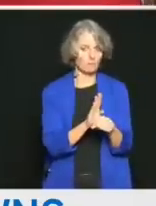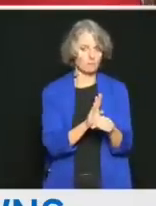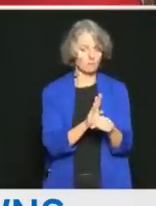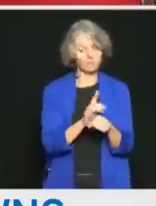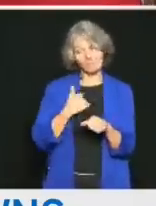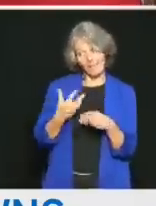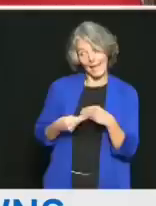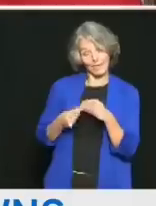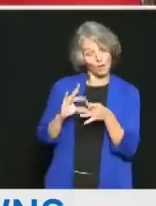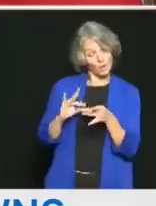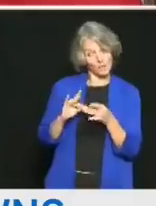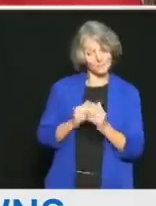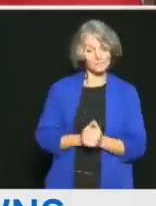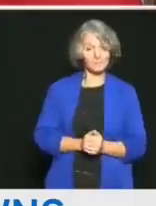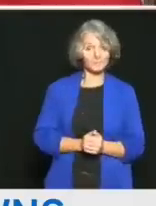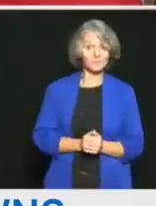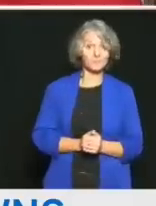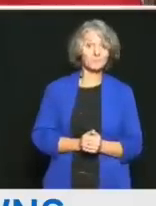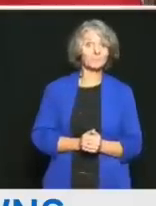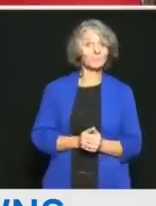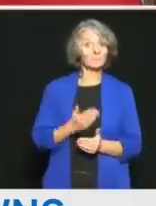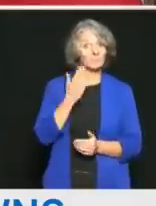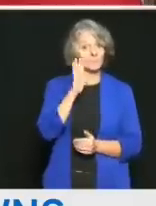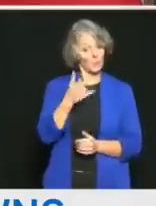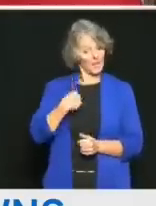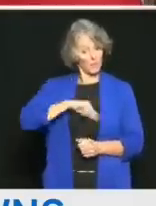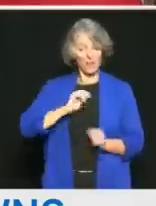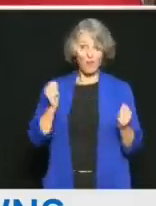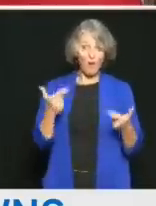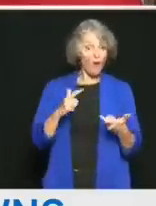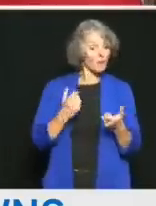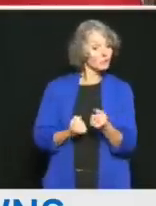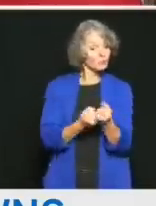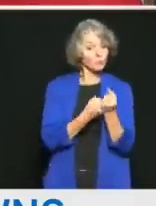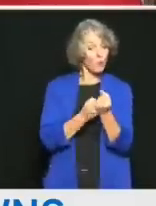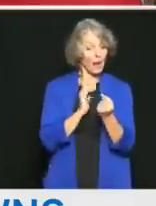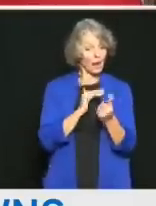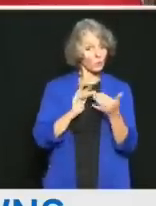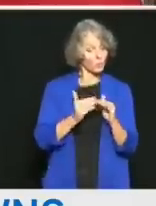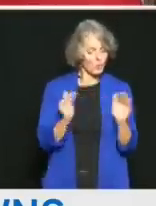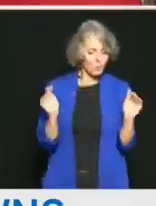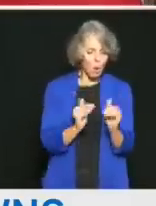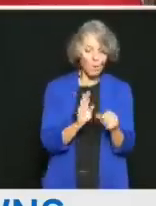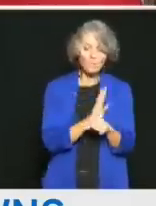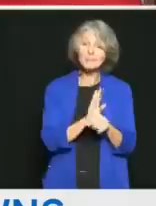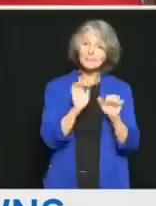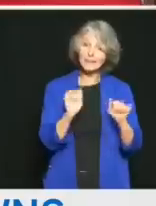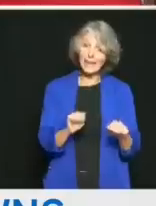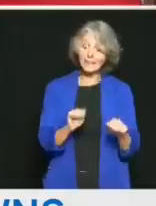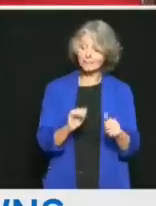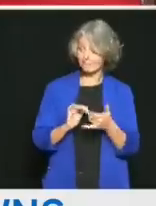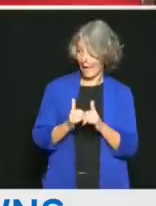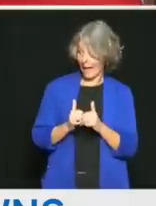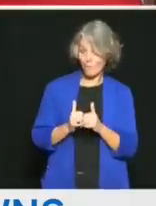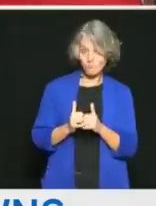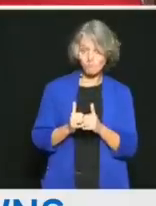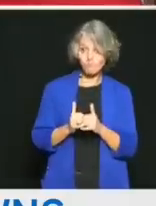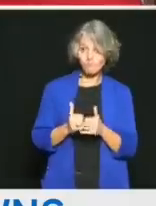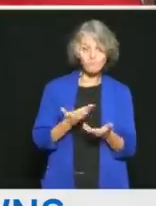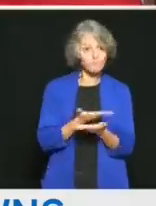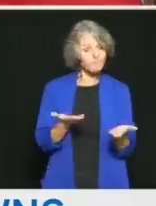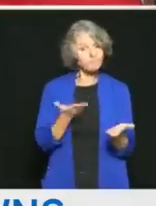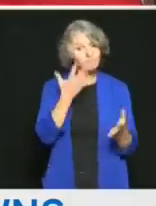thing, which is all of us can support small businesses in our community too. We can support local small businesses